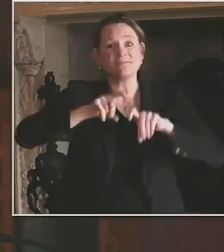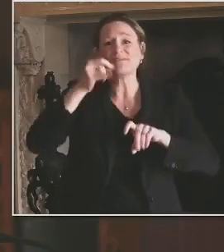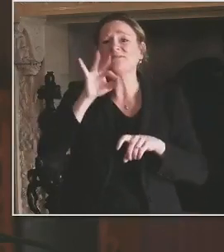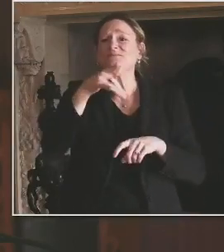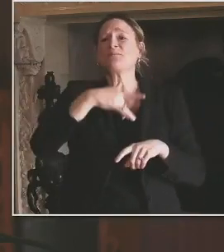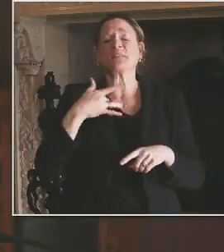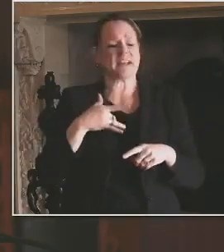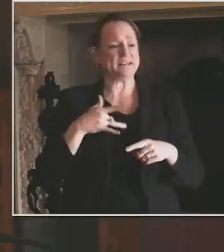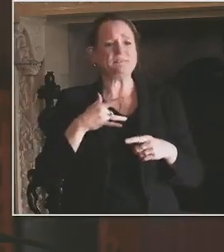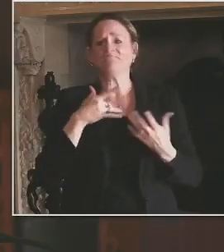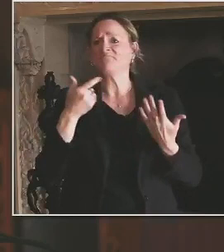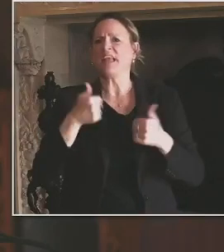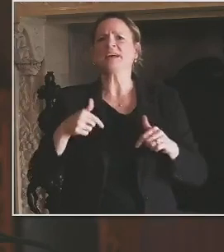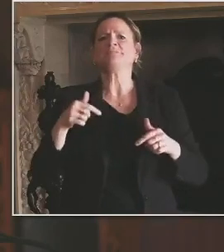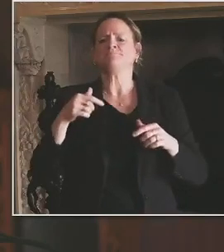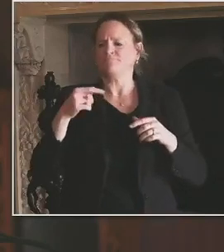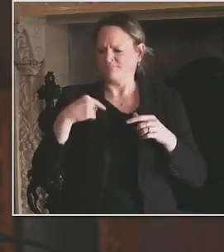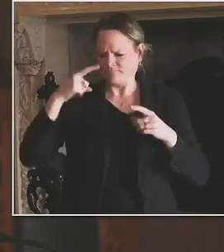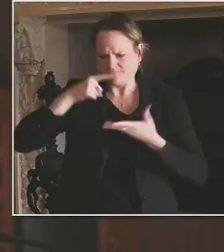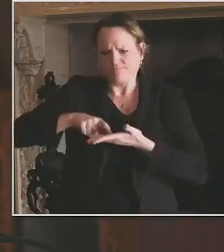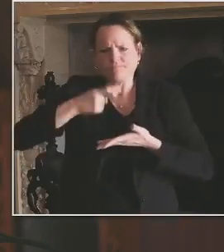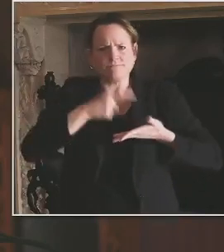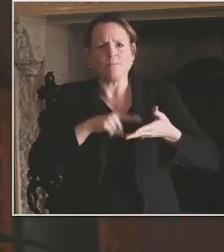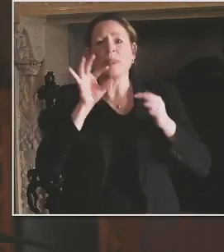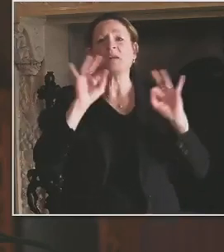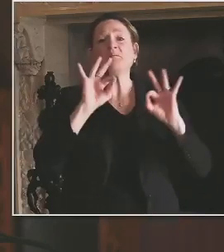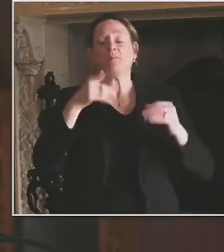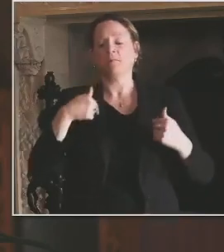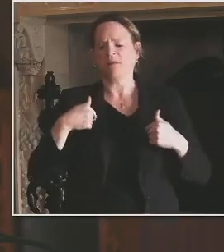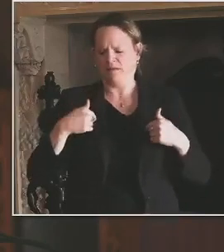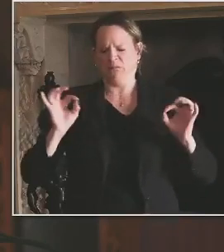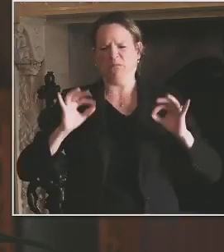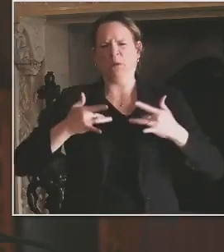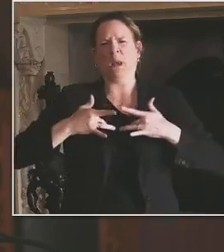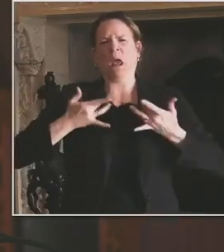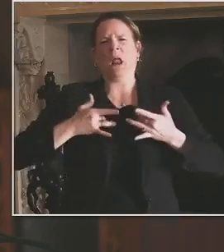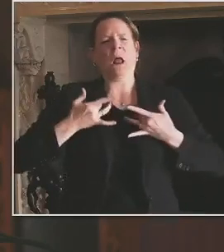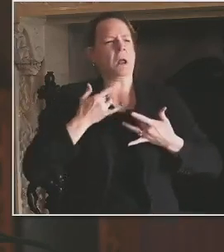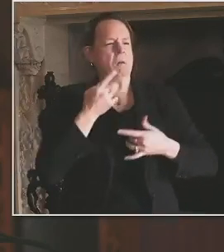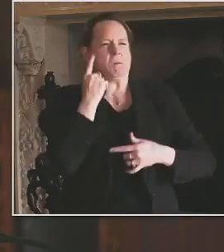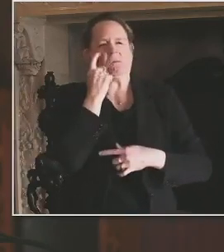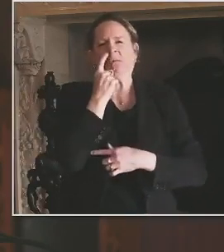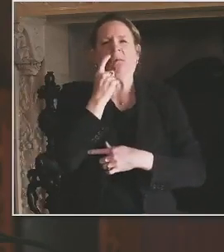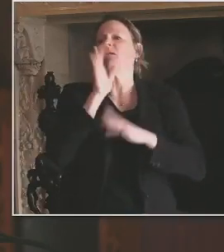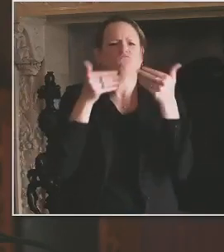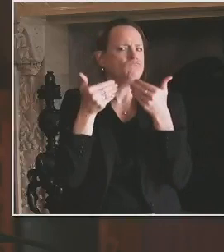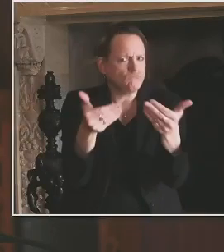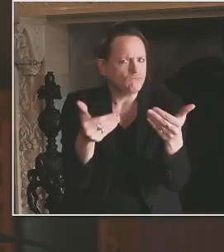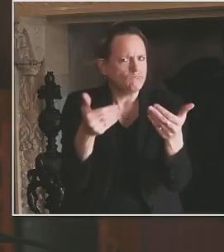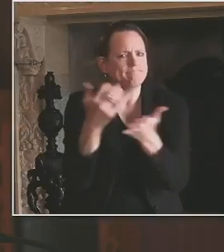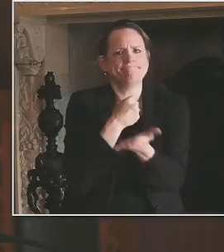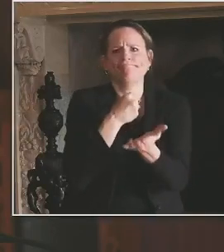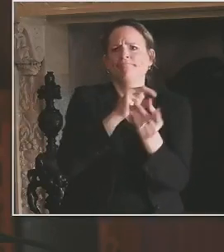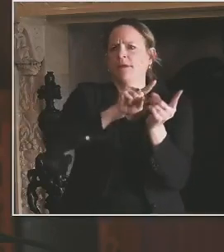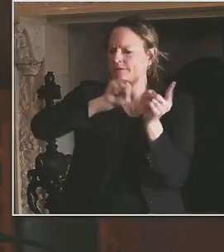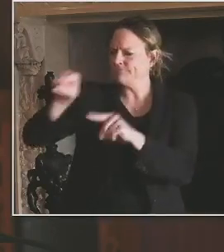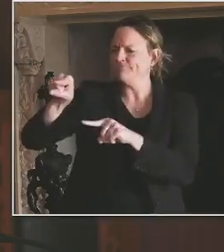ones, or if you don't have symptoms but you know that you've been exposed to COVID-19, please access a